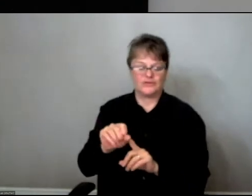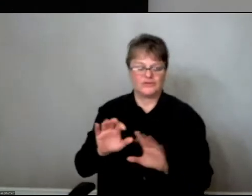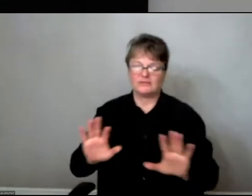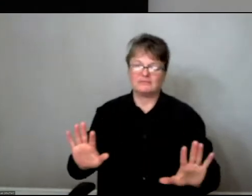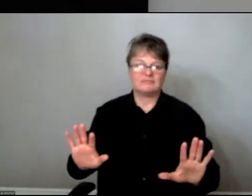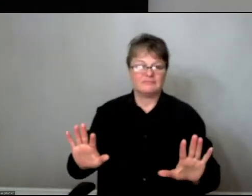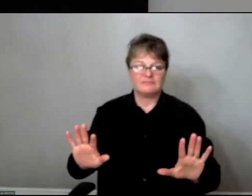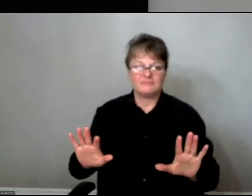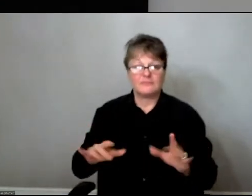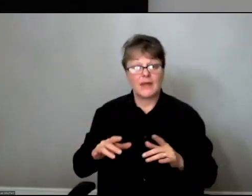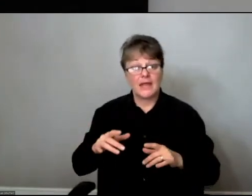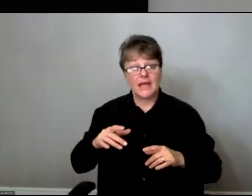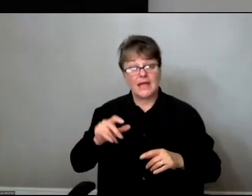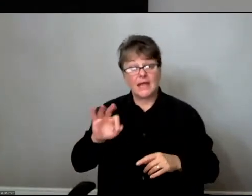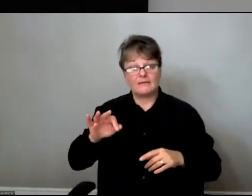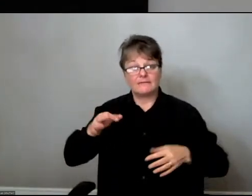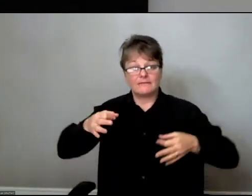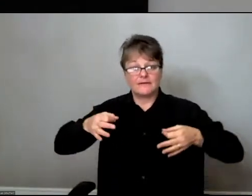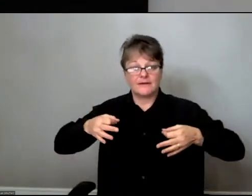is really listening.